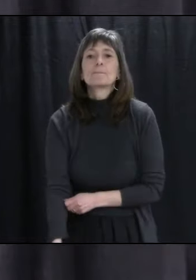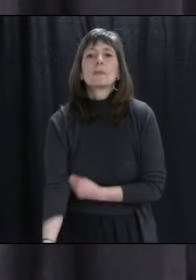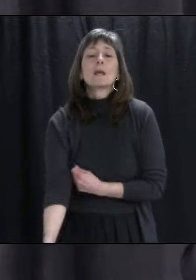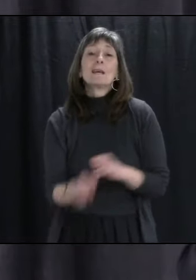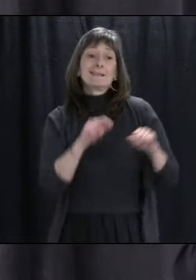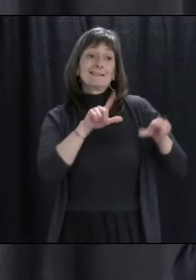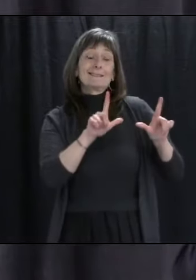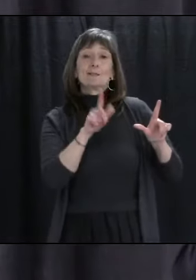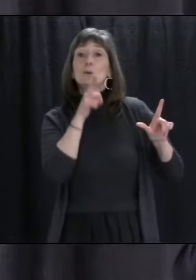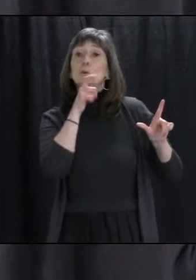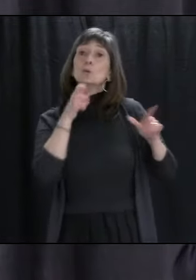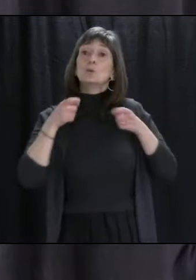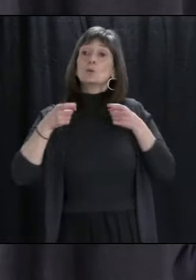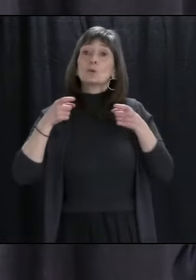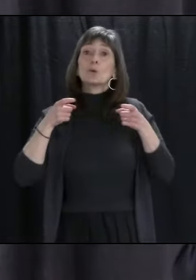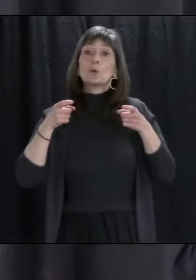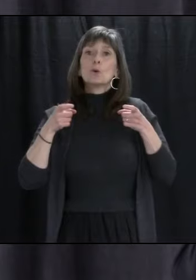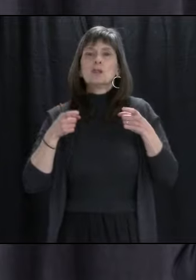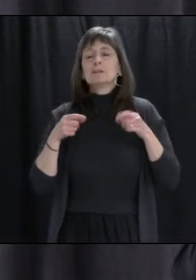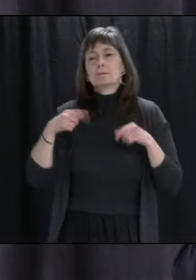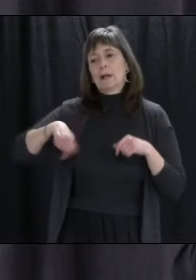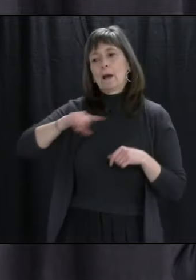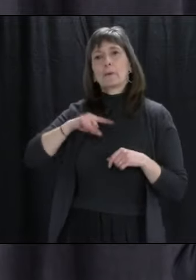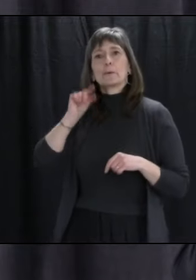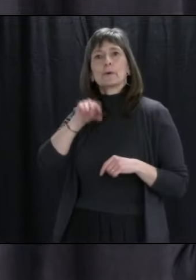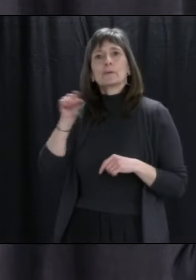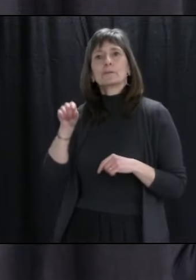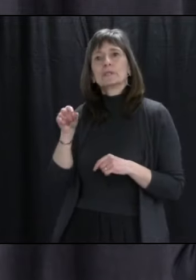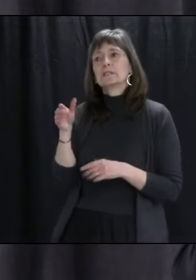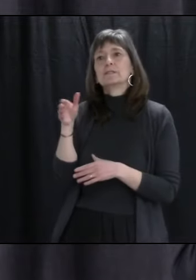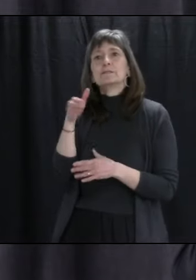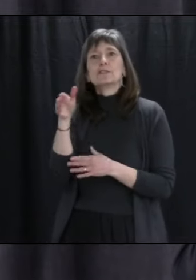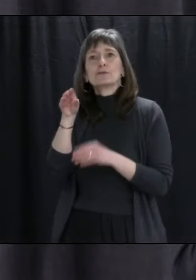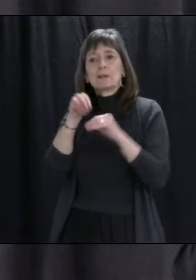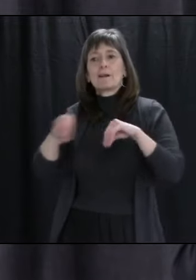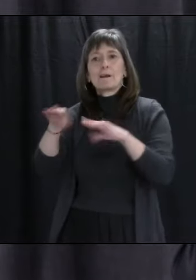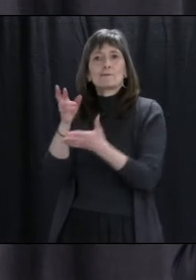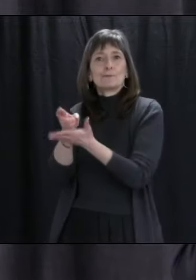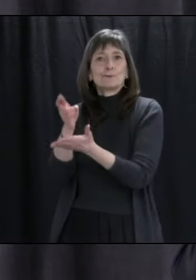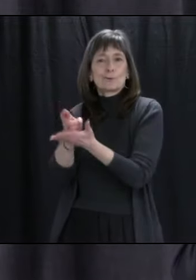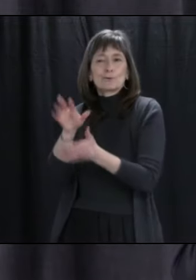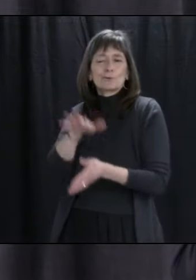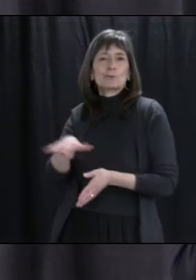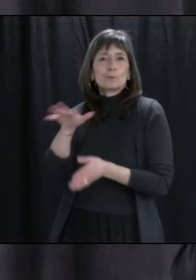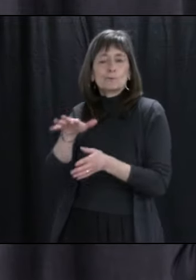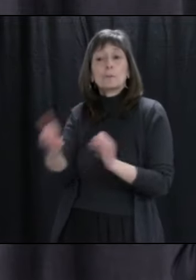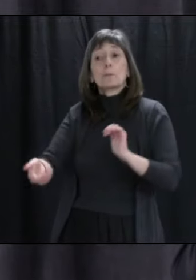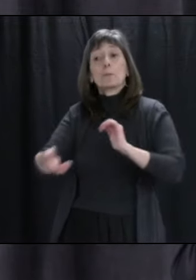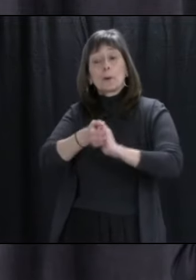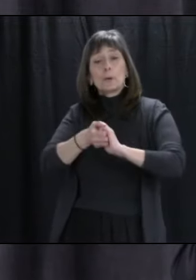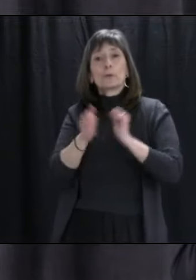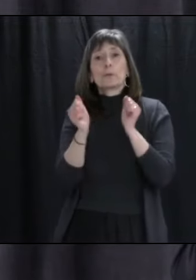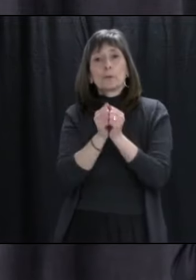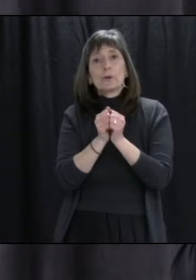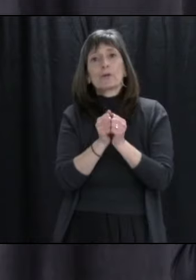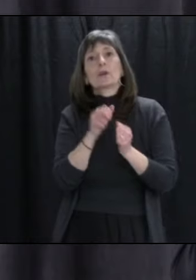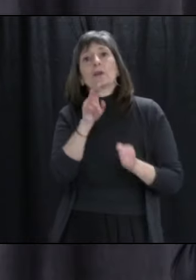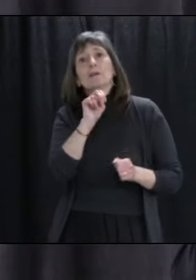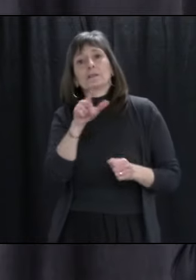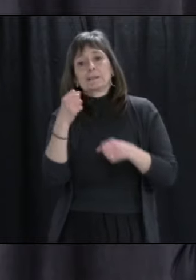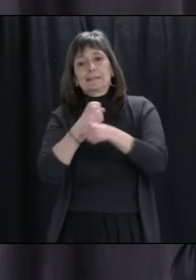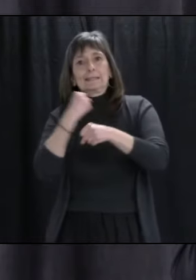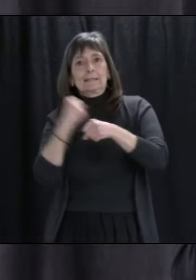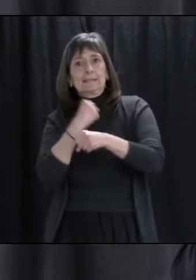managed by the people in our mapping division at the Fisheries and Land Resources, but it's in partnership with Newfoundland and Labrador